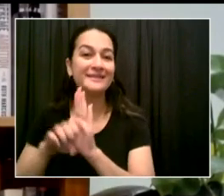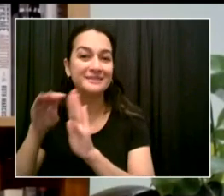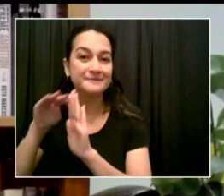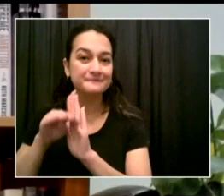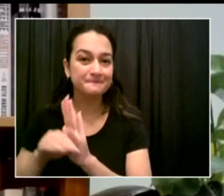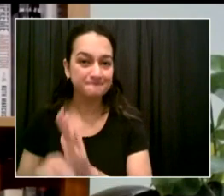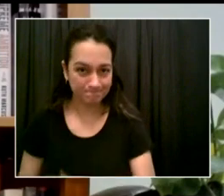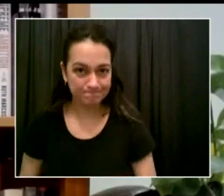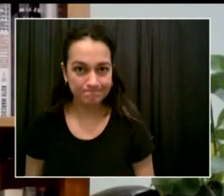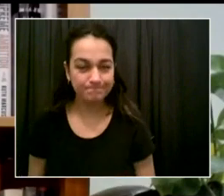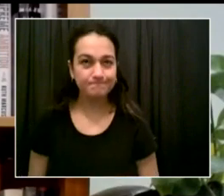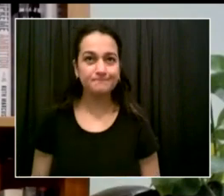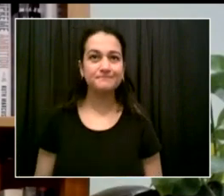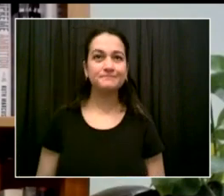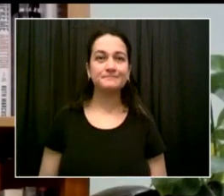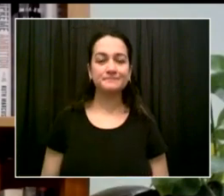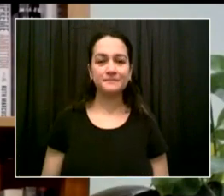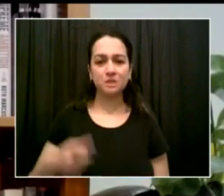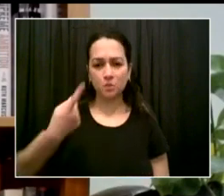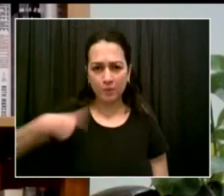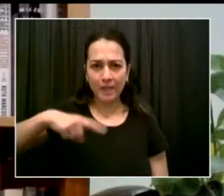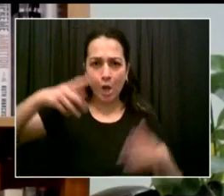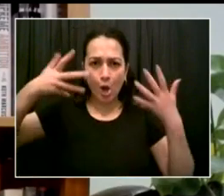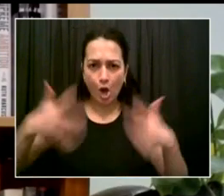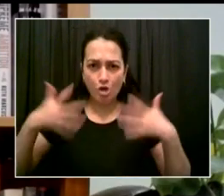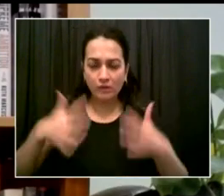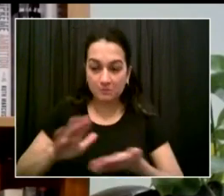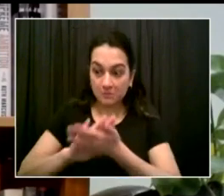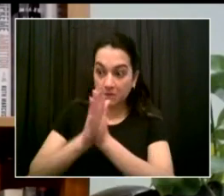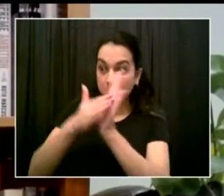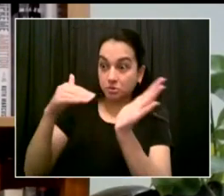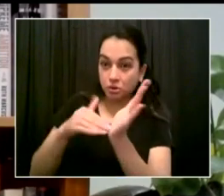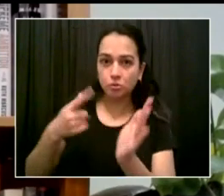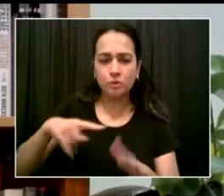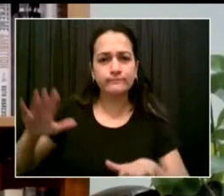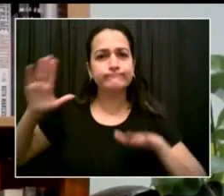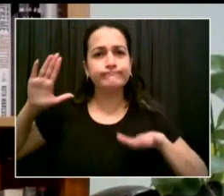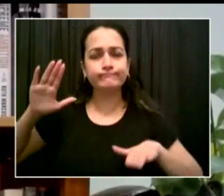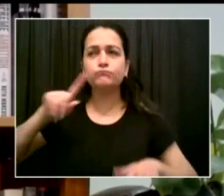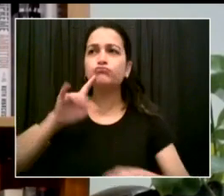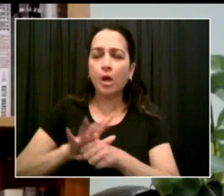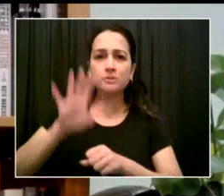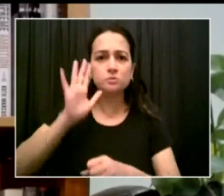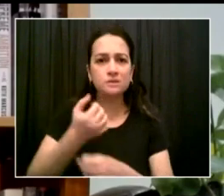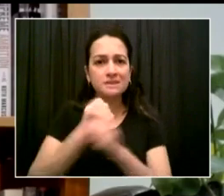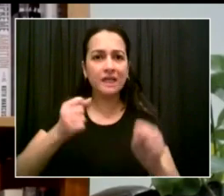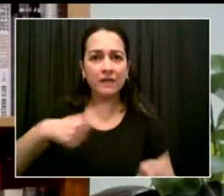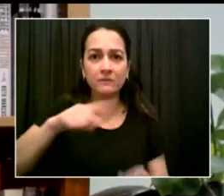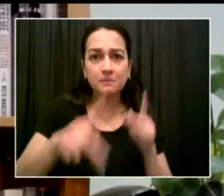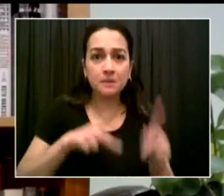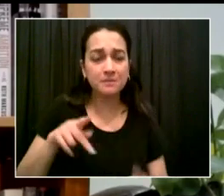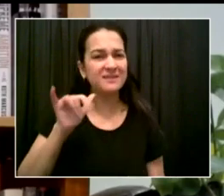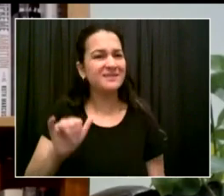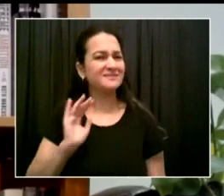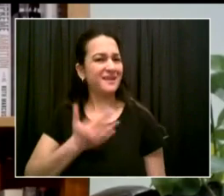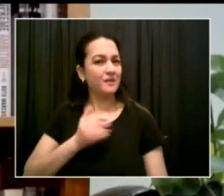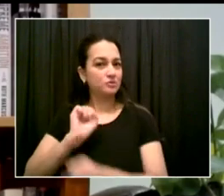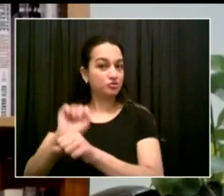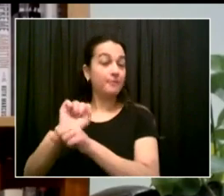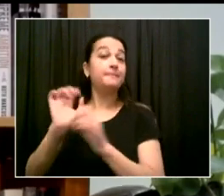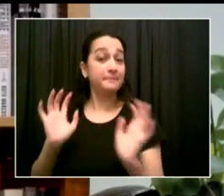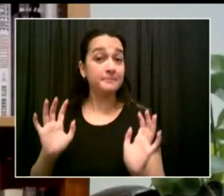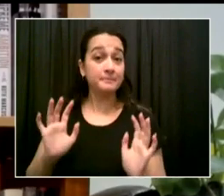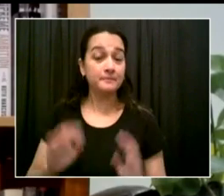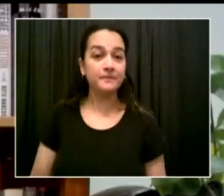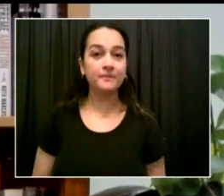Third, what this new order does is merely put into effect that ethical obligation. It makes us